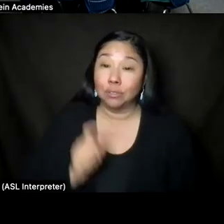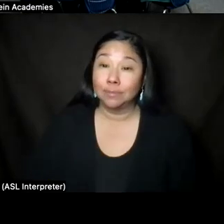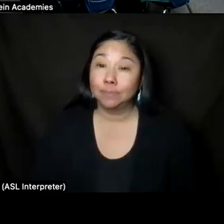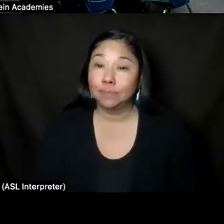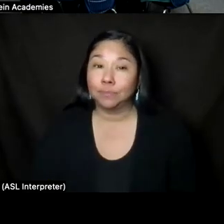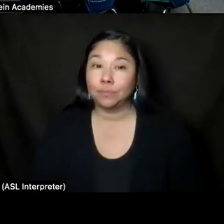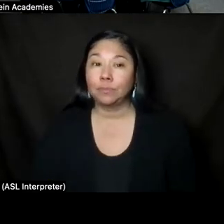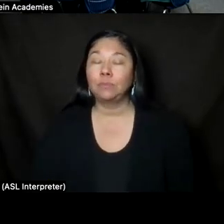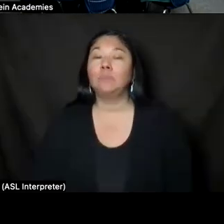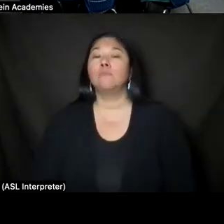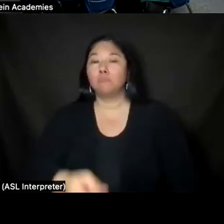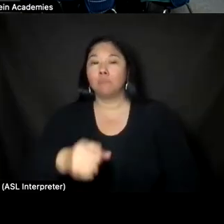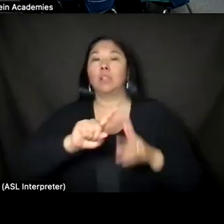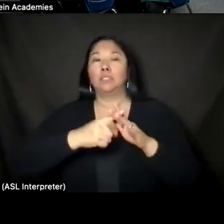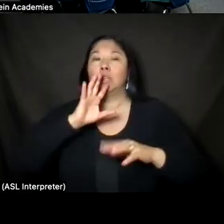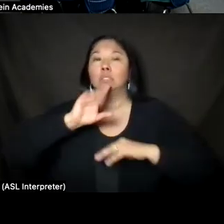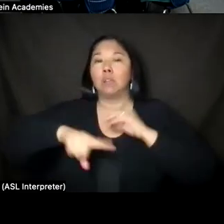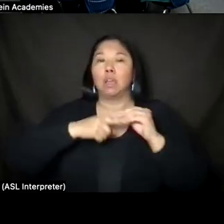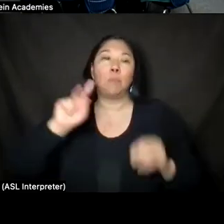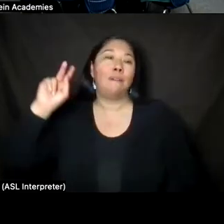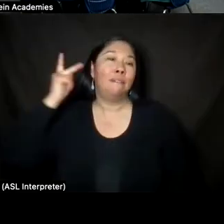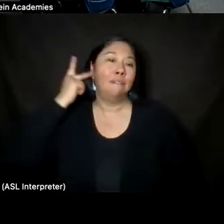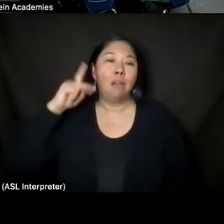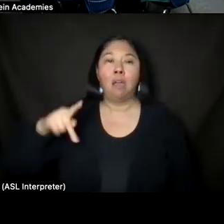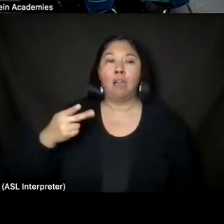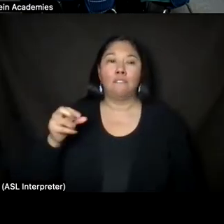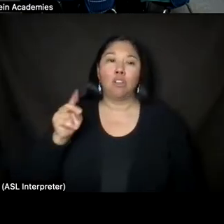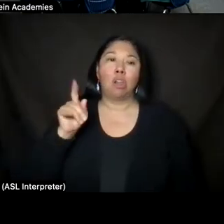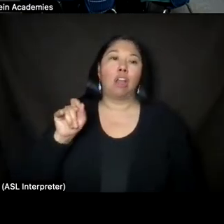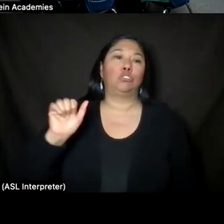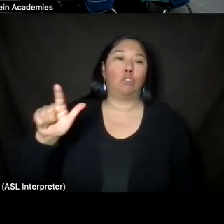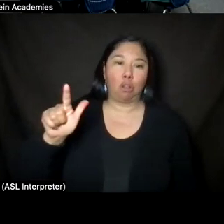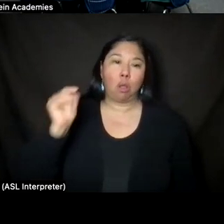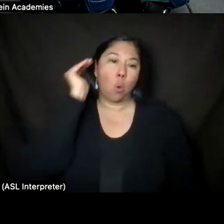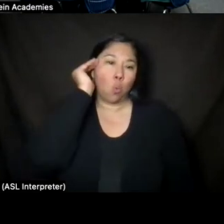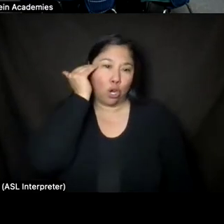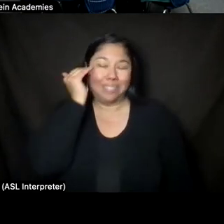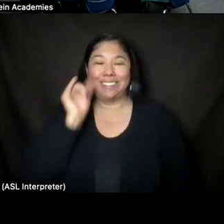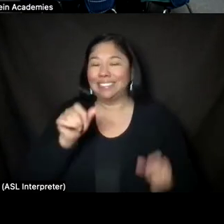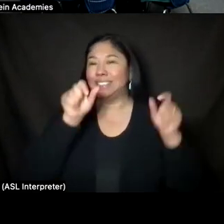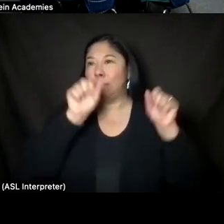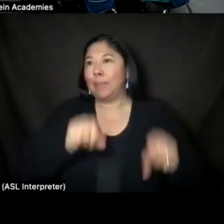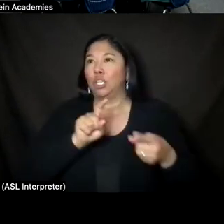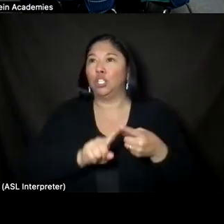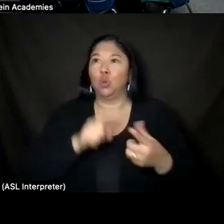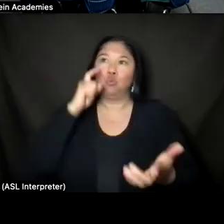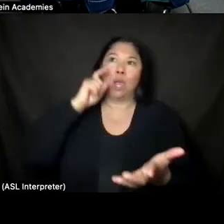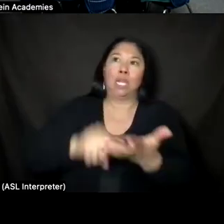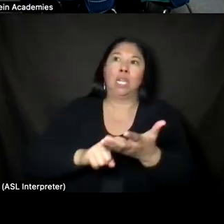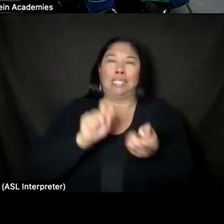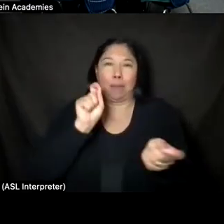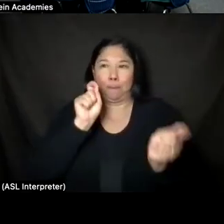So we'll start talking a little bit about phonological awareness. So this is just the ability to recognize and manipulate spoken parts